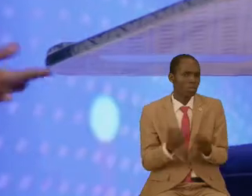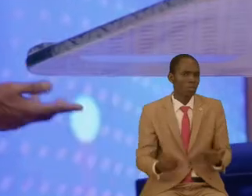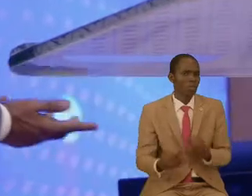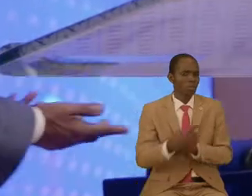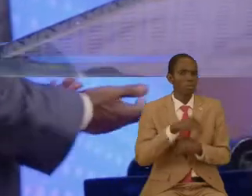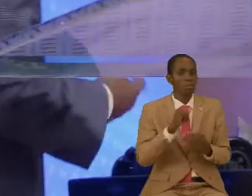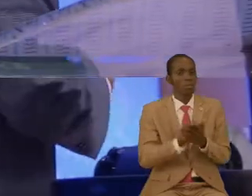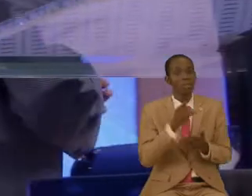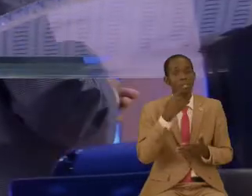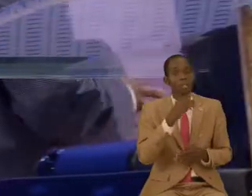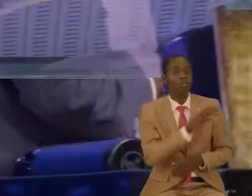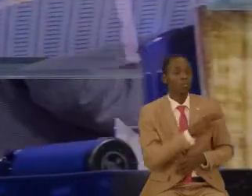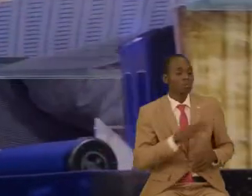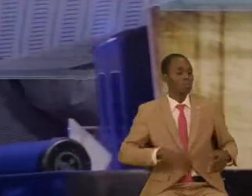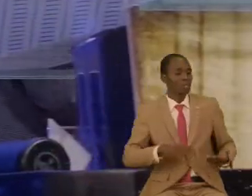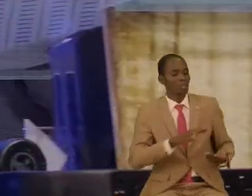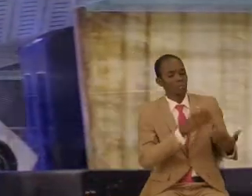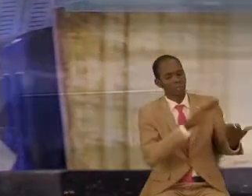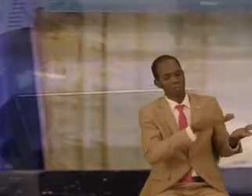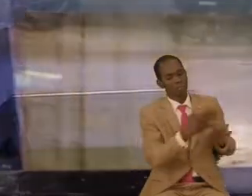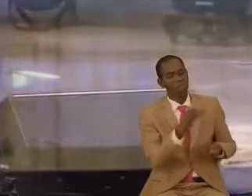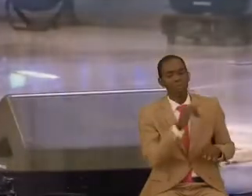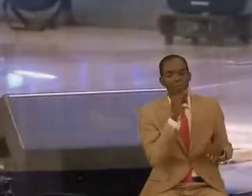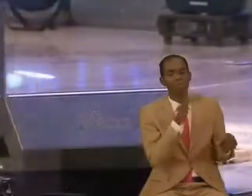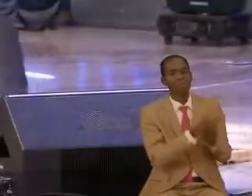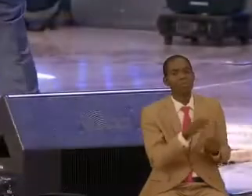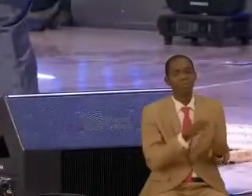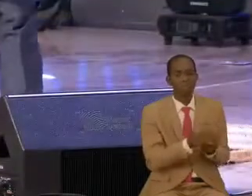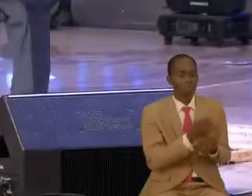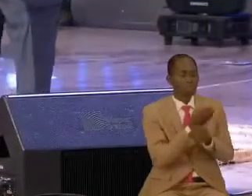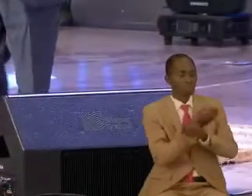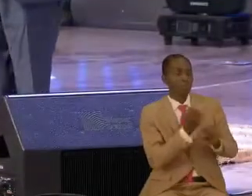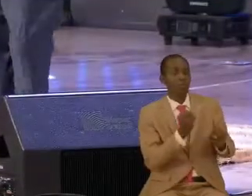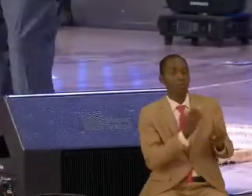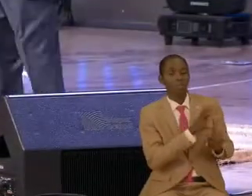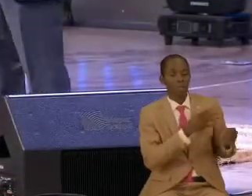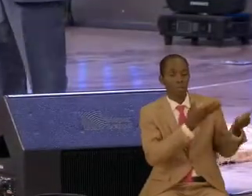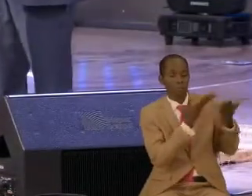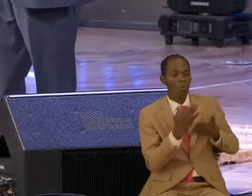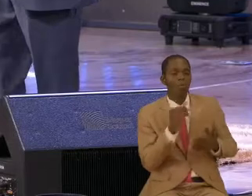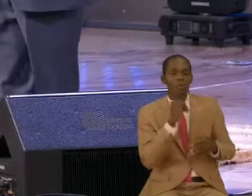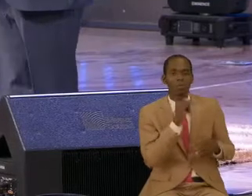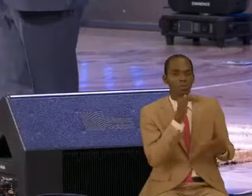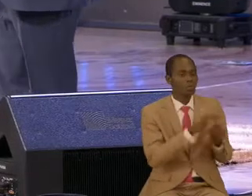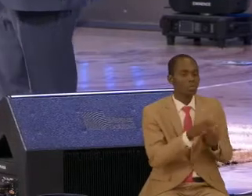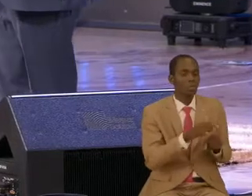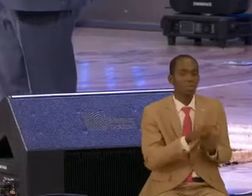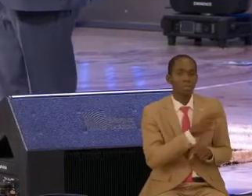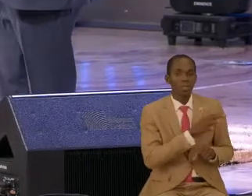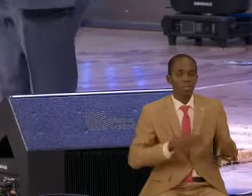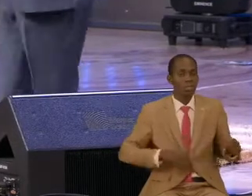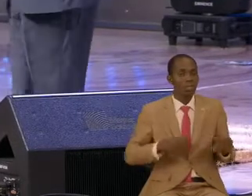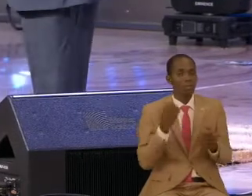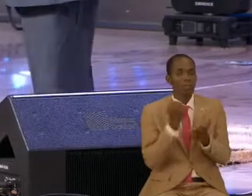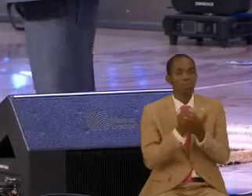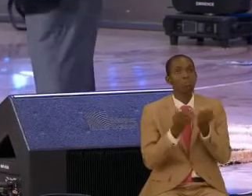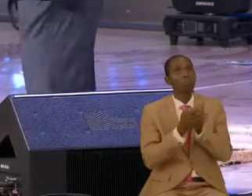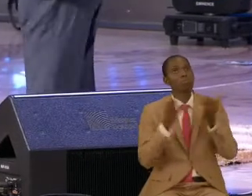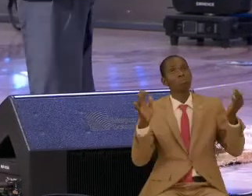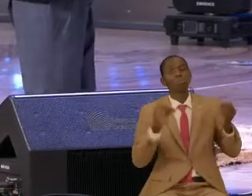that Christ is not enough, salvation not enough, is crucifixion not enough,